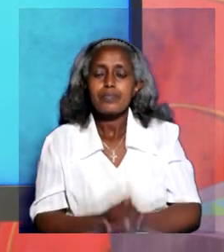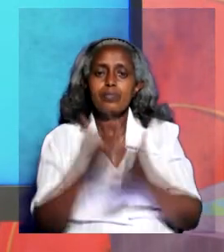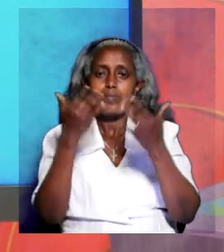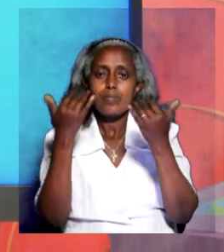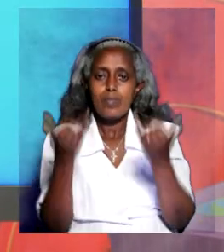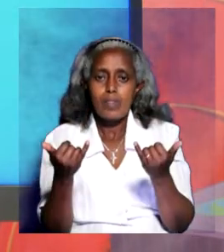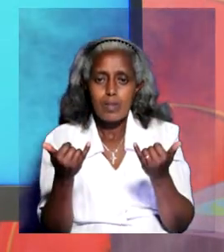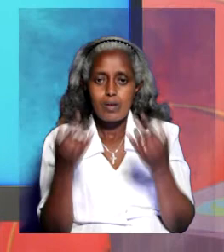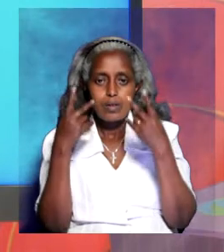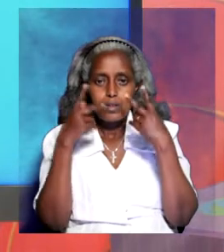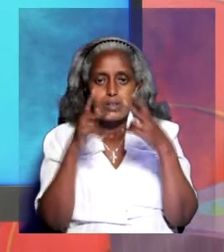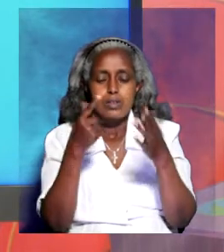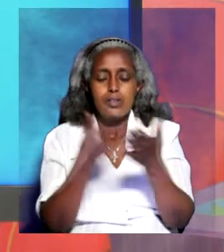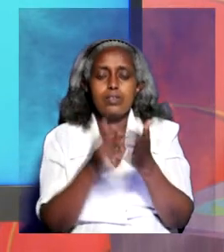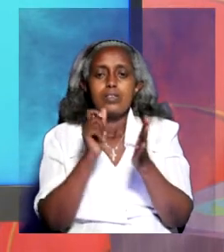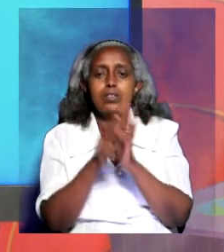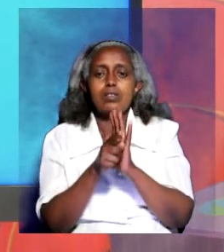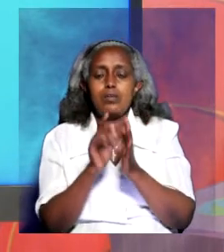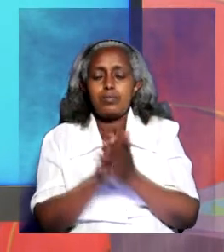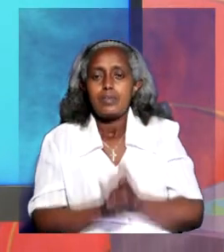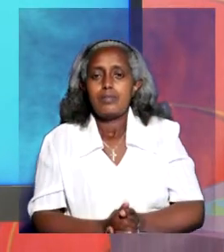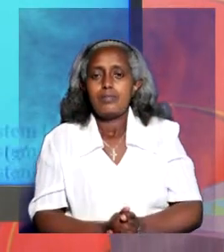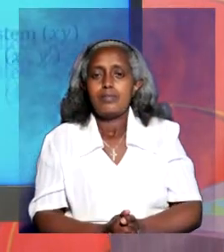Now, let's see this example.